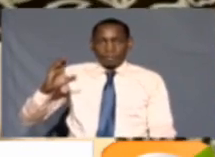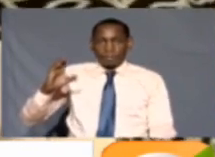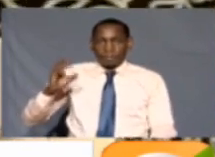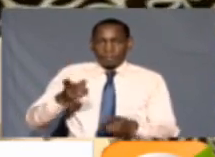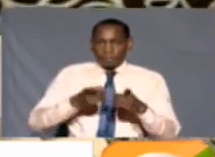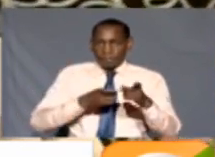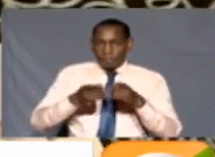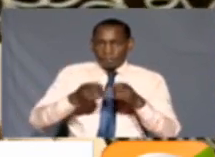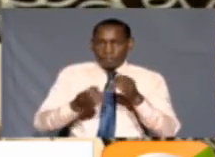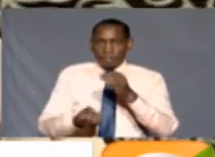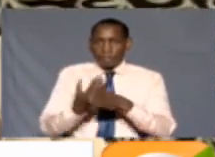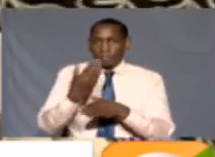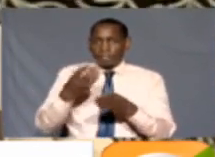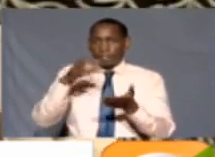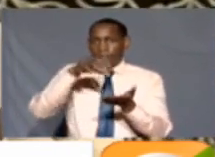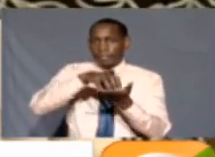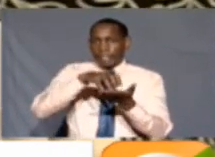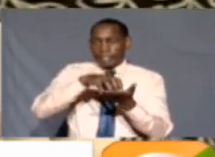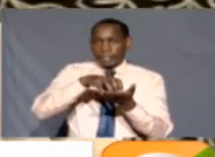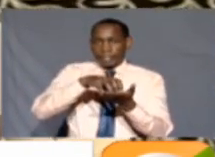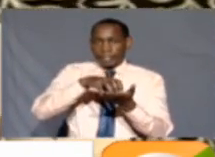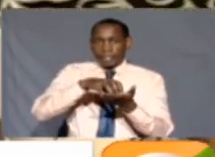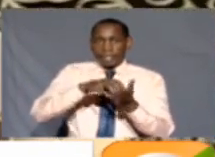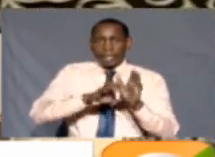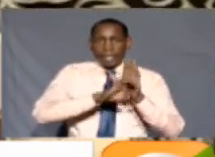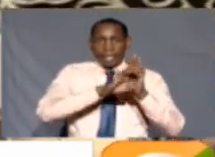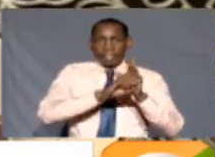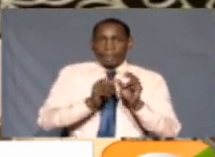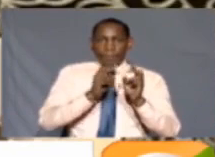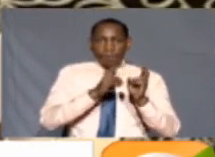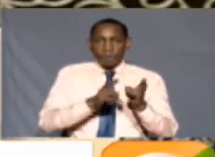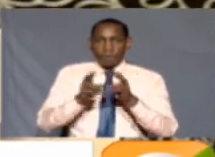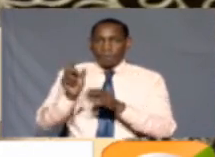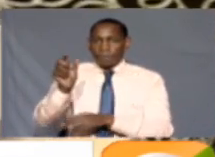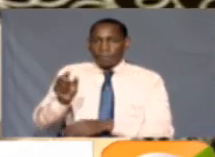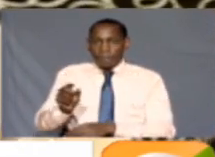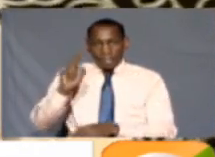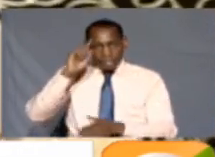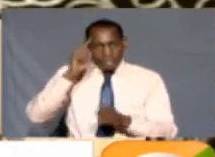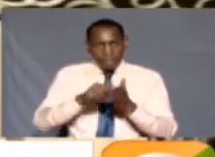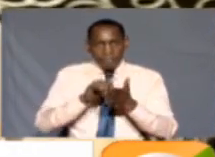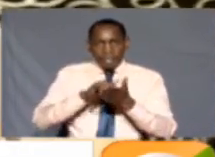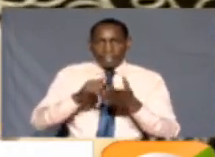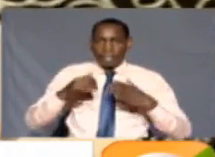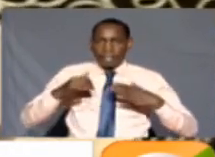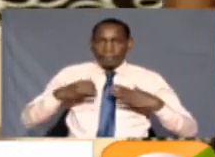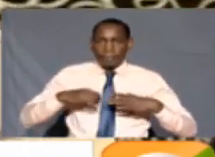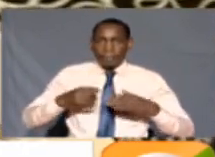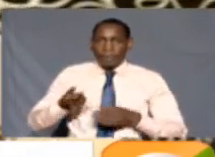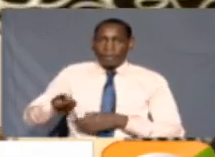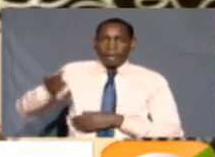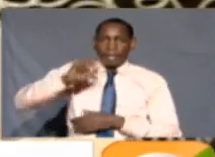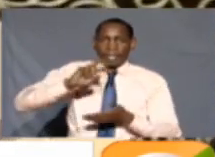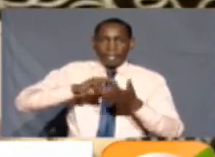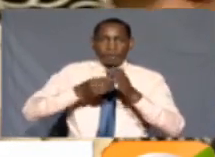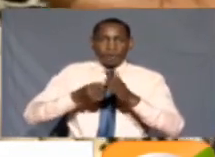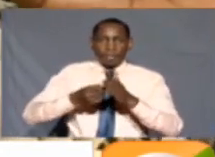the time you are launching this case? An instance, a common man have realized there's people are inflating contract